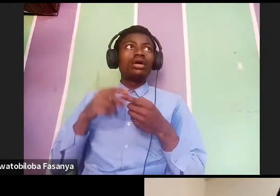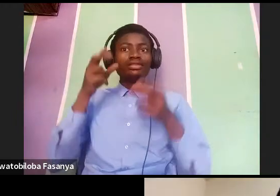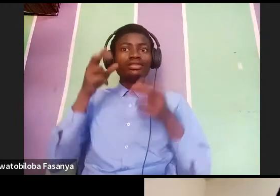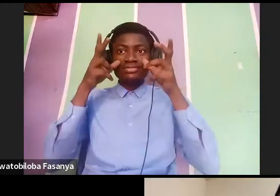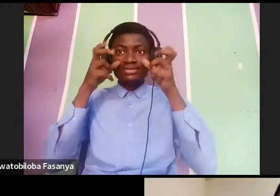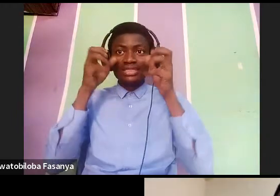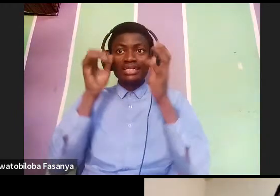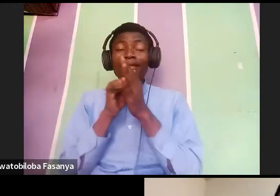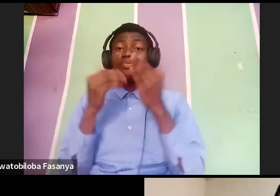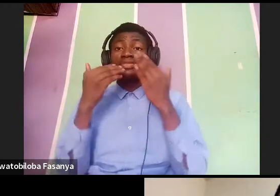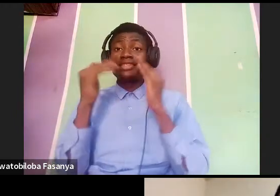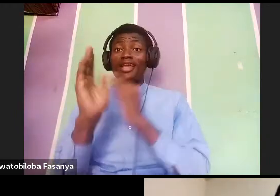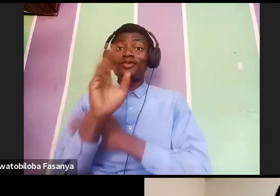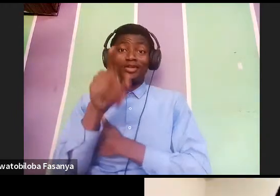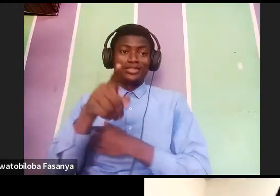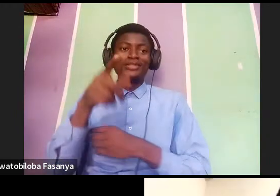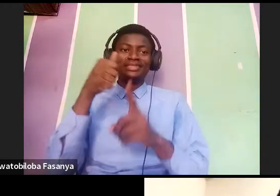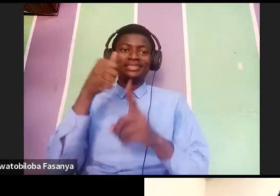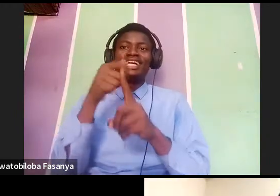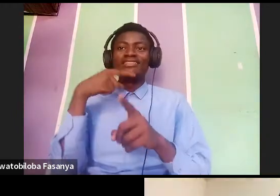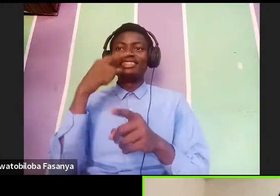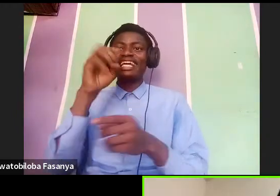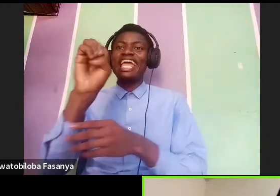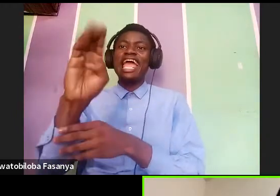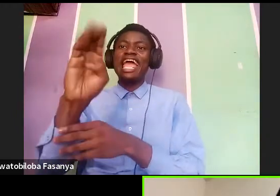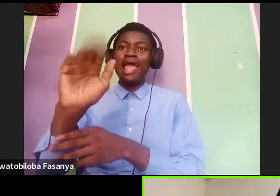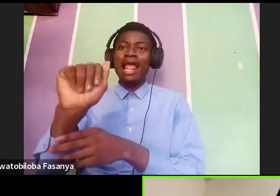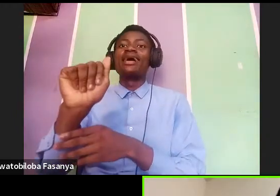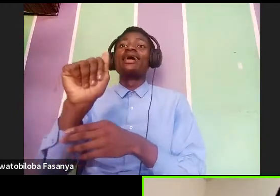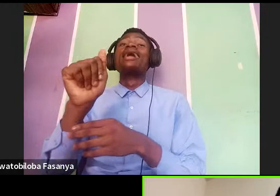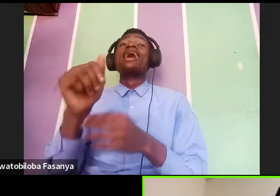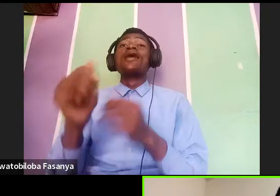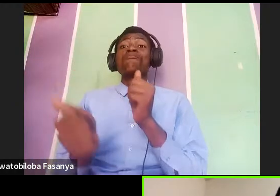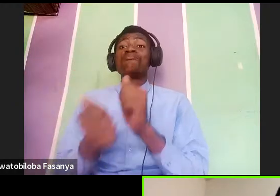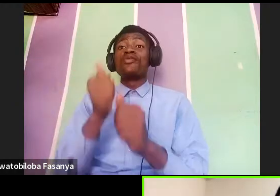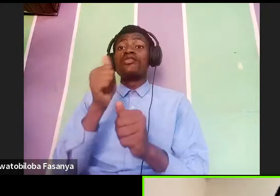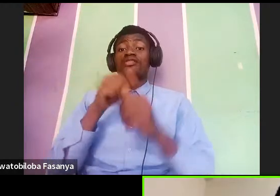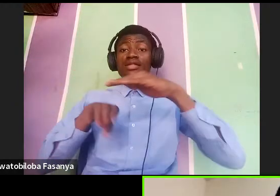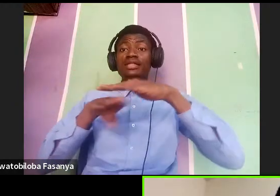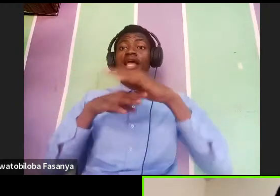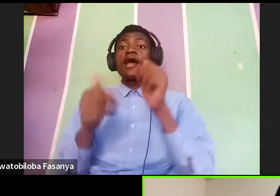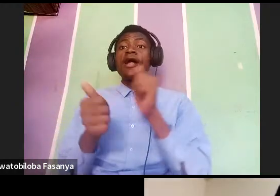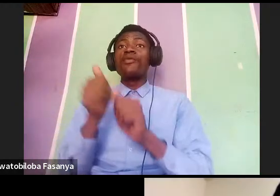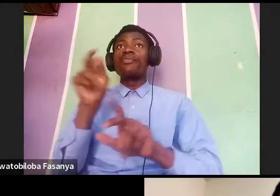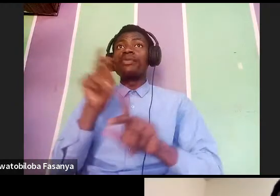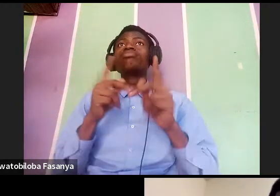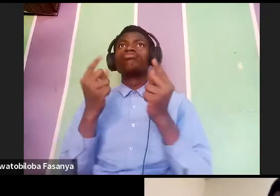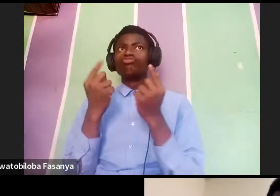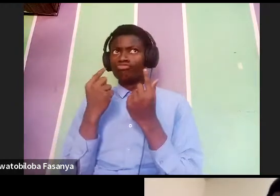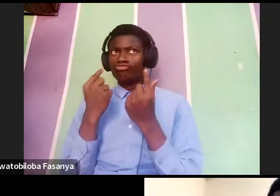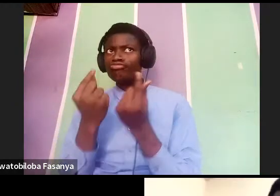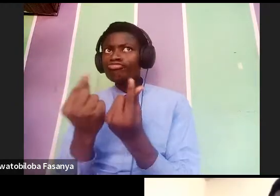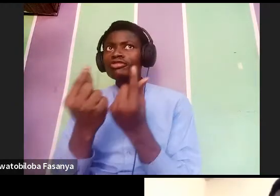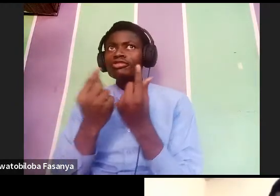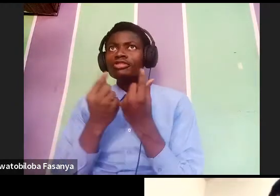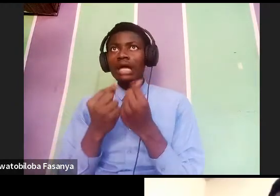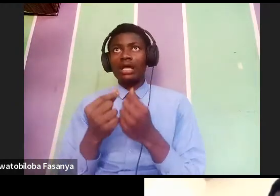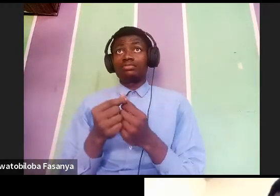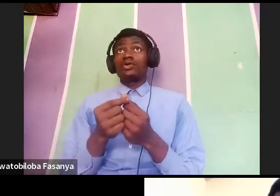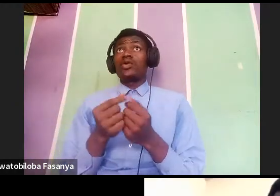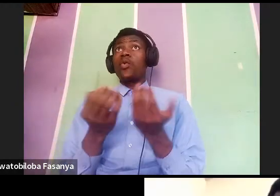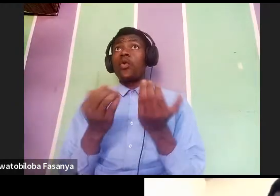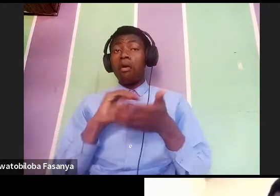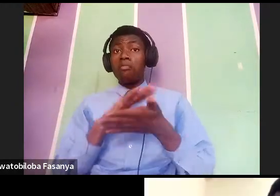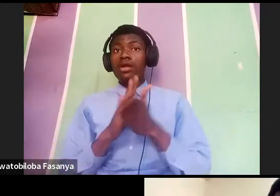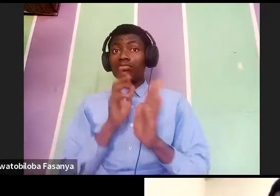know because basically that's what a lot of people do. They want to be sure that, okay, if they take a bath, does it solve it? Do they